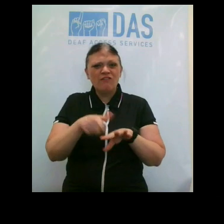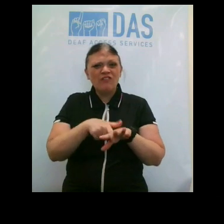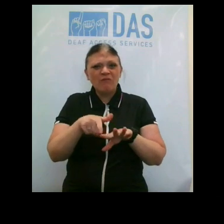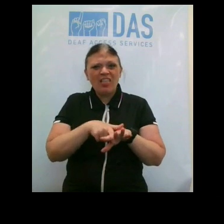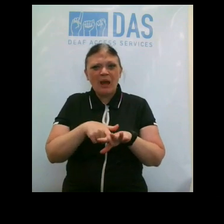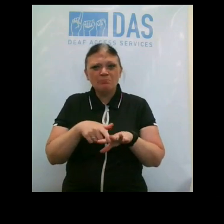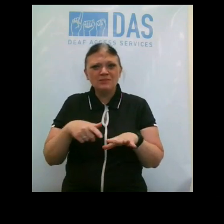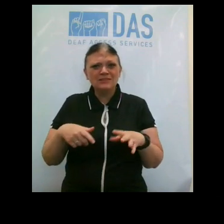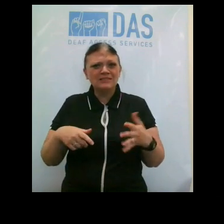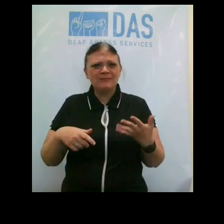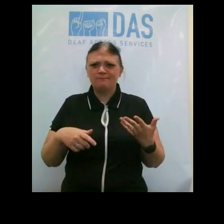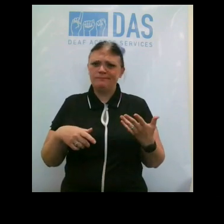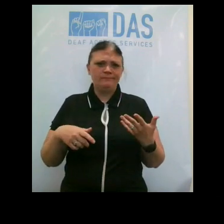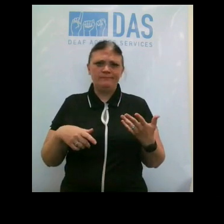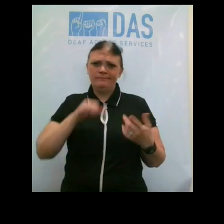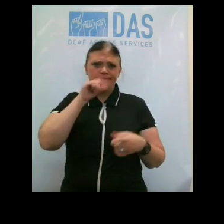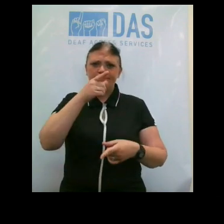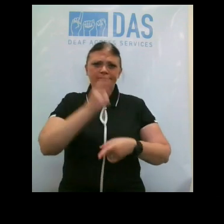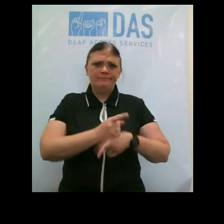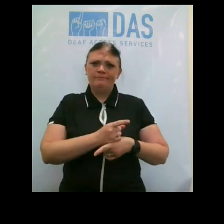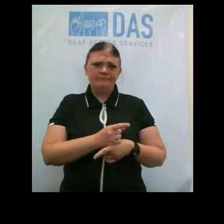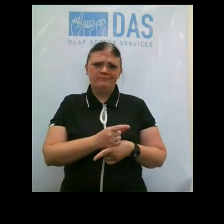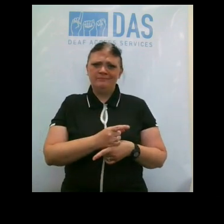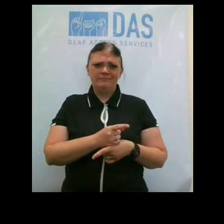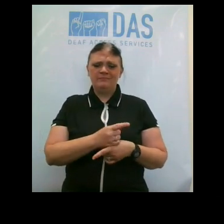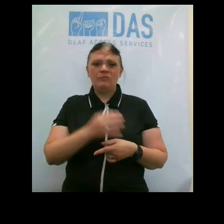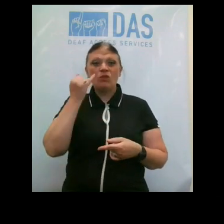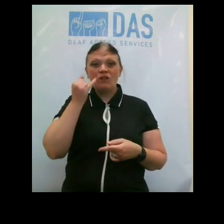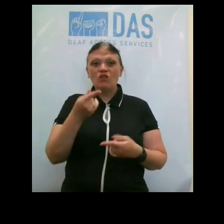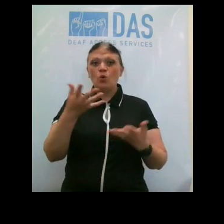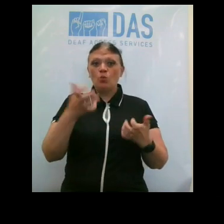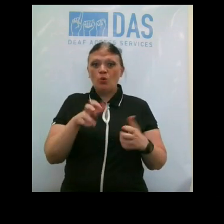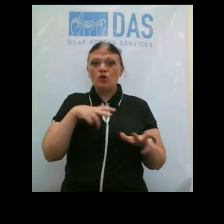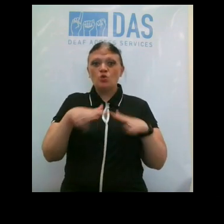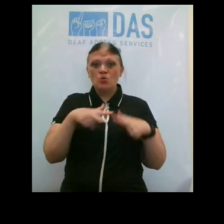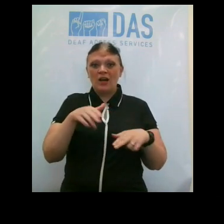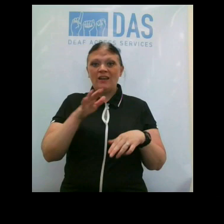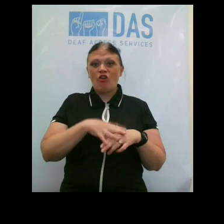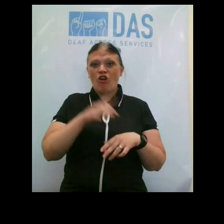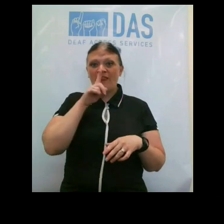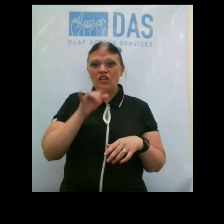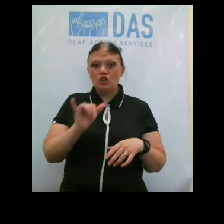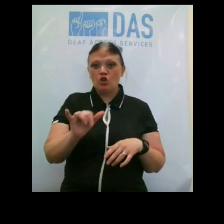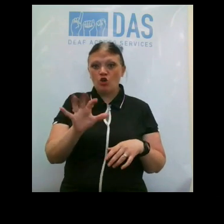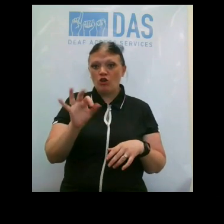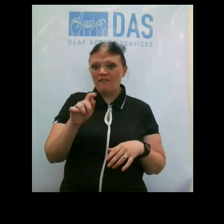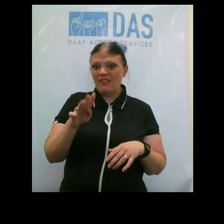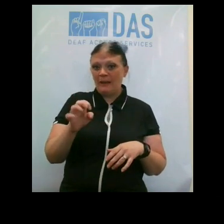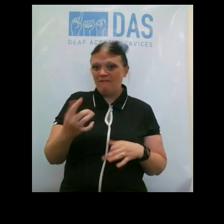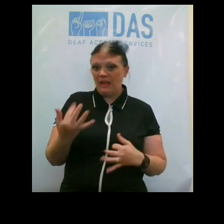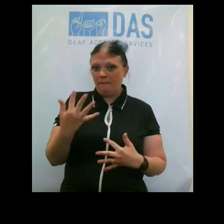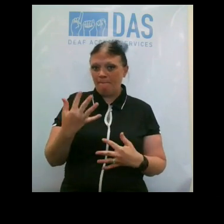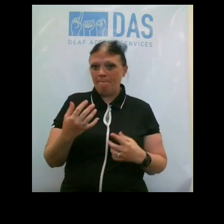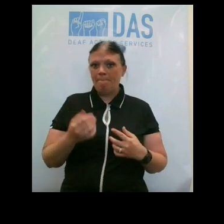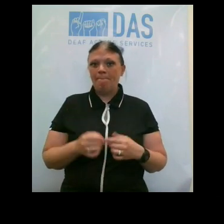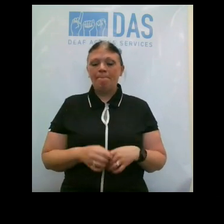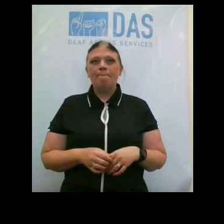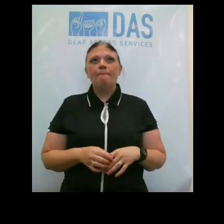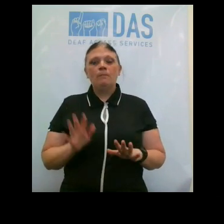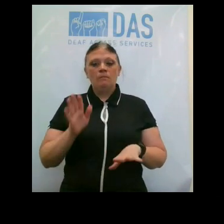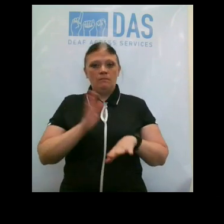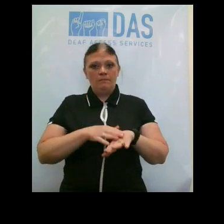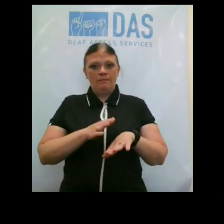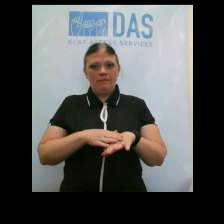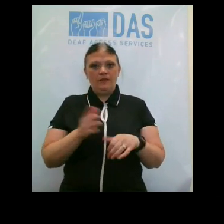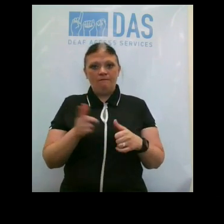flip-flops is just not the right thing to wear. So if you're going to go do a hike on the Eternal Flame Trail, please be advised first, it